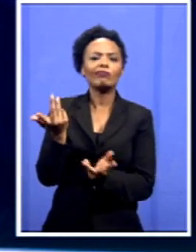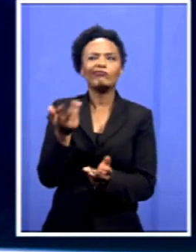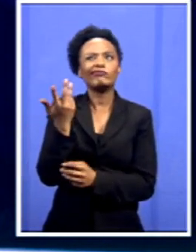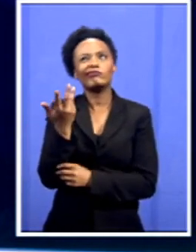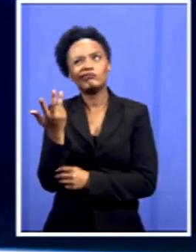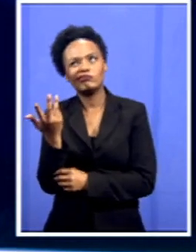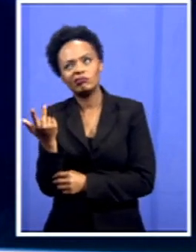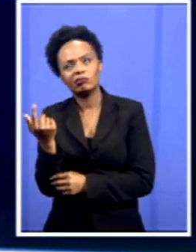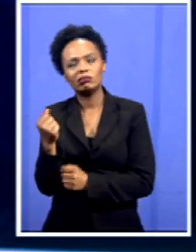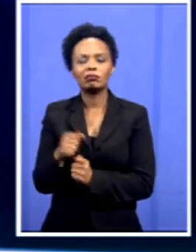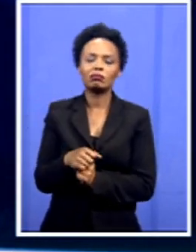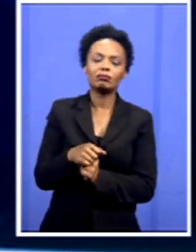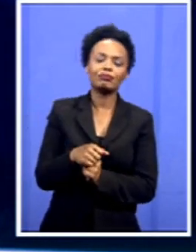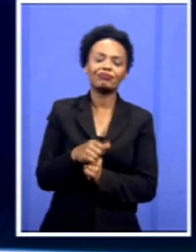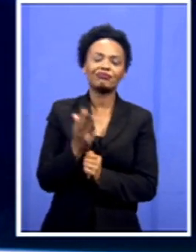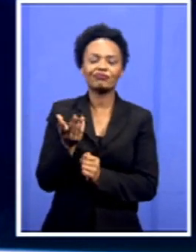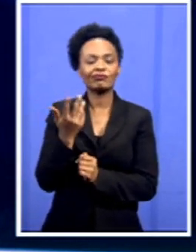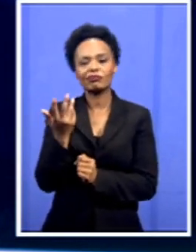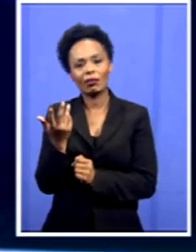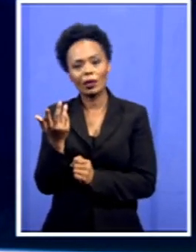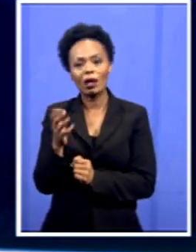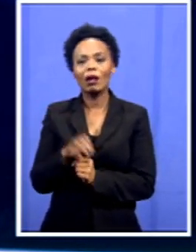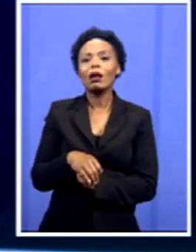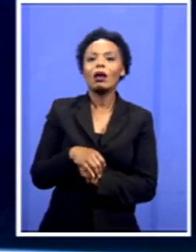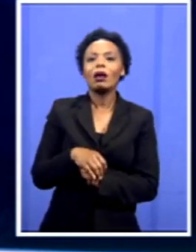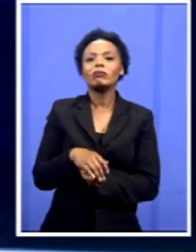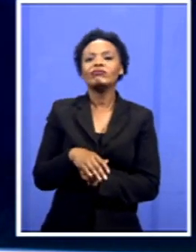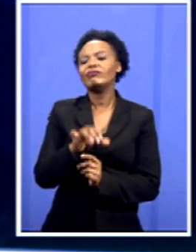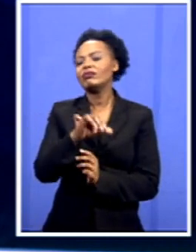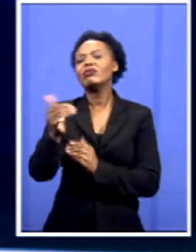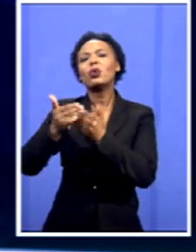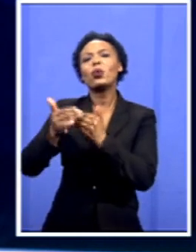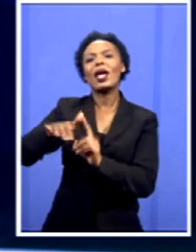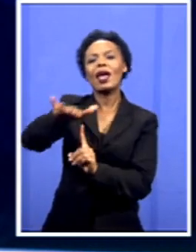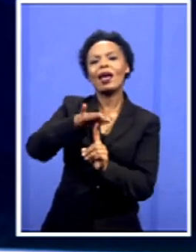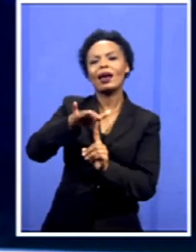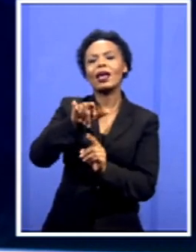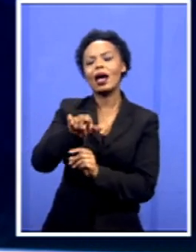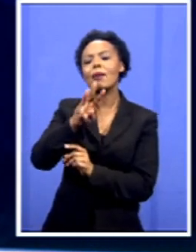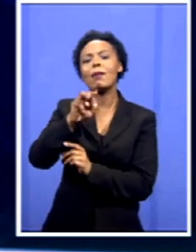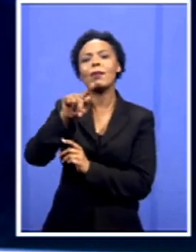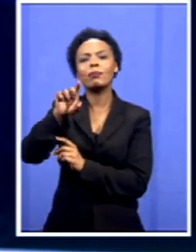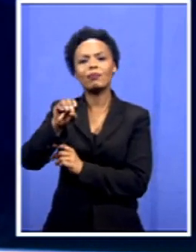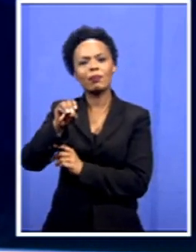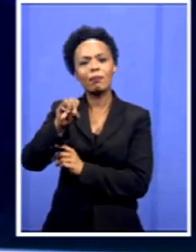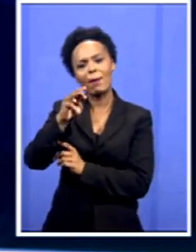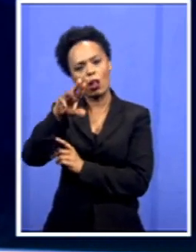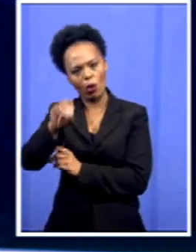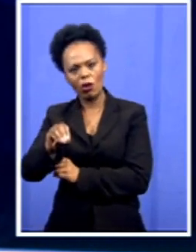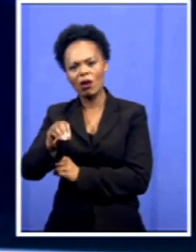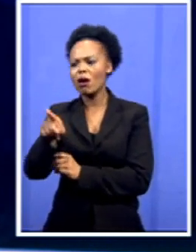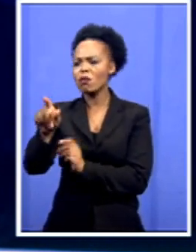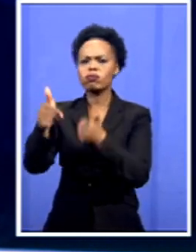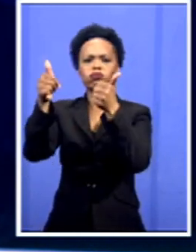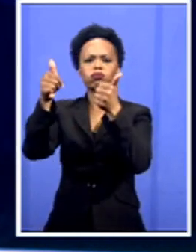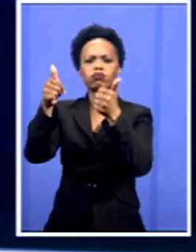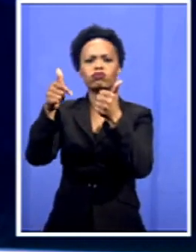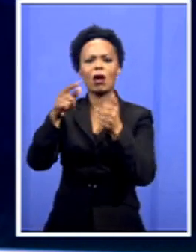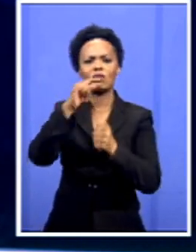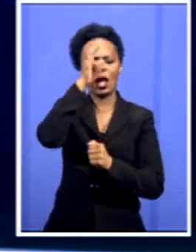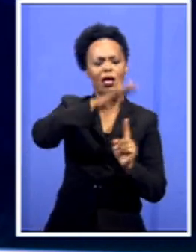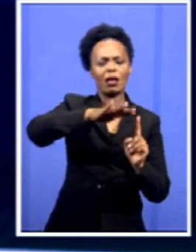this one of the affluent area just close to Mamelo has been there and has always been affluent. But Mamelo has always